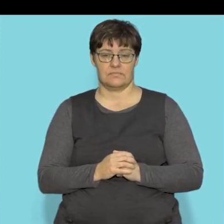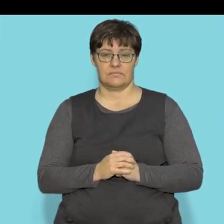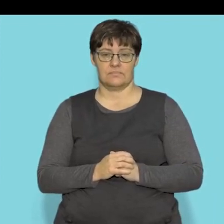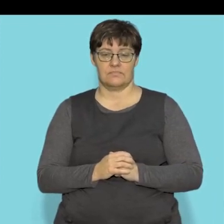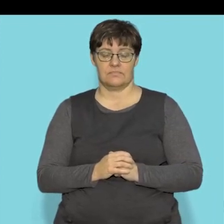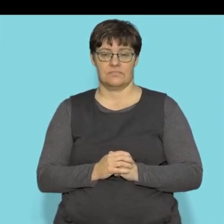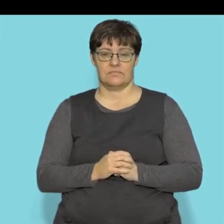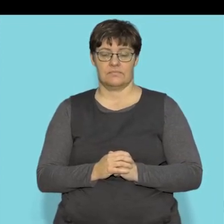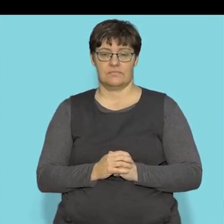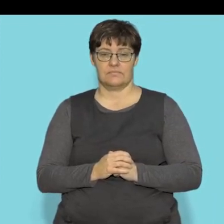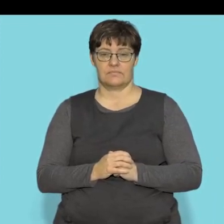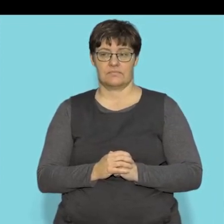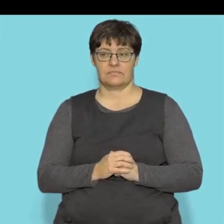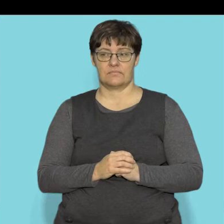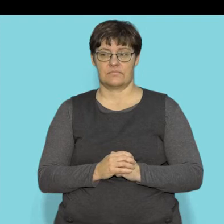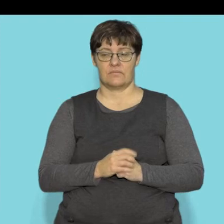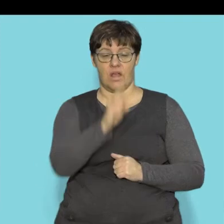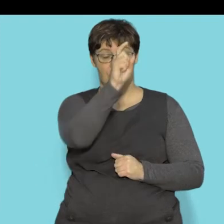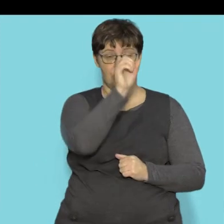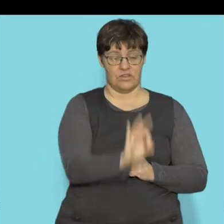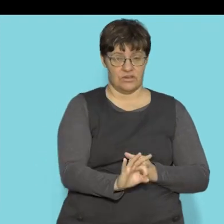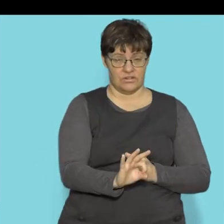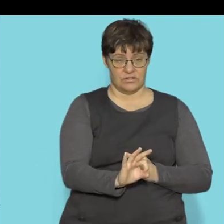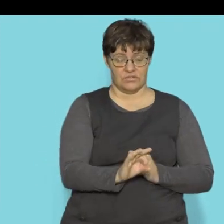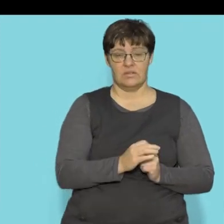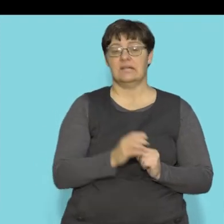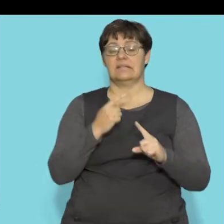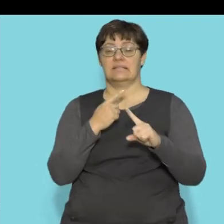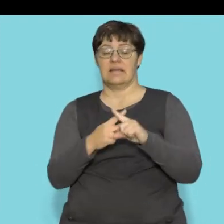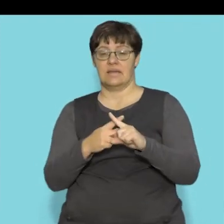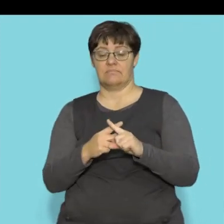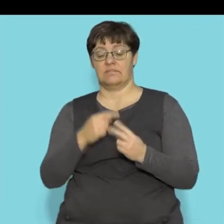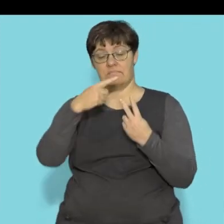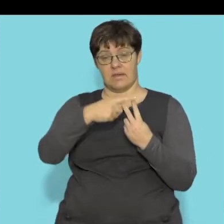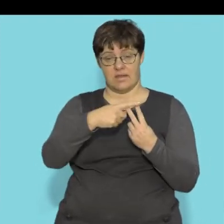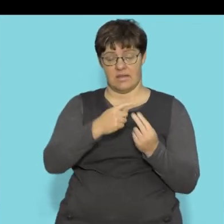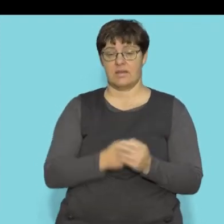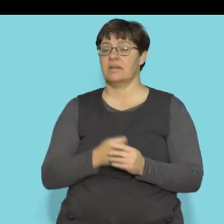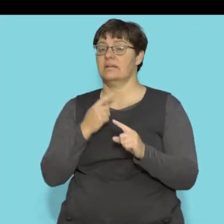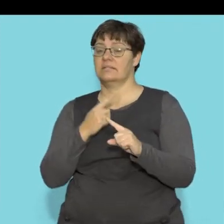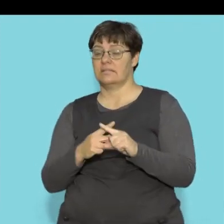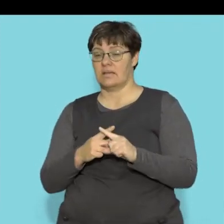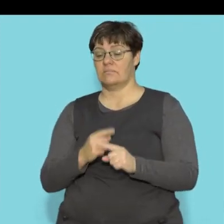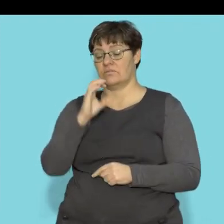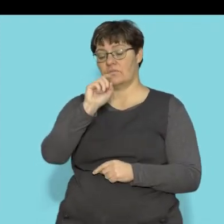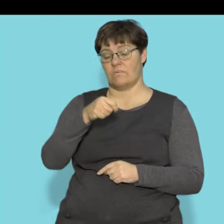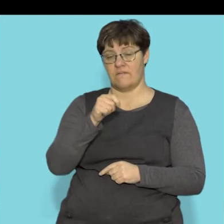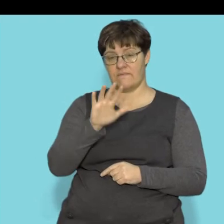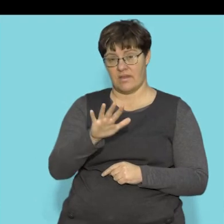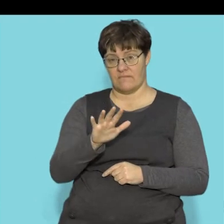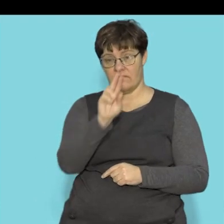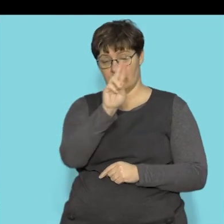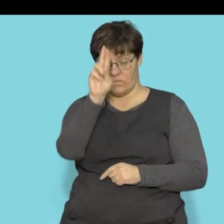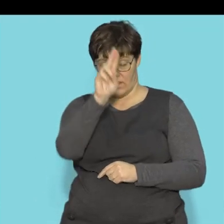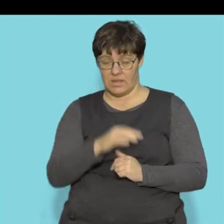into my calculator. So it's going to be a third multiplied by pi multiplied by